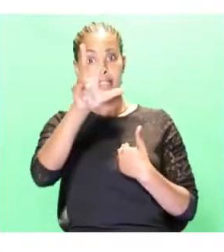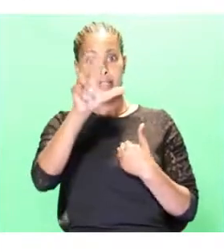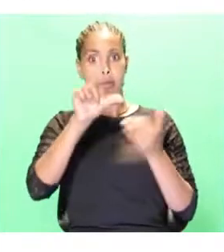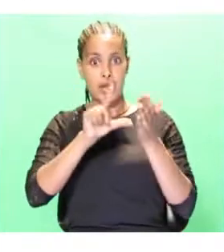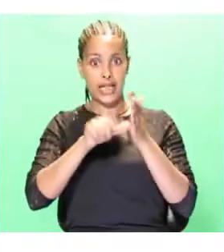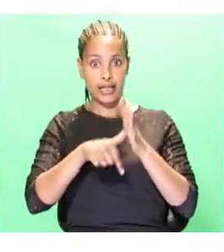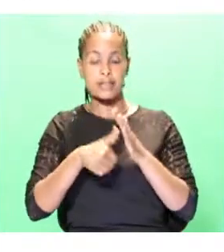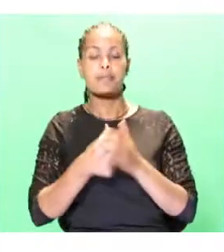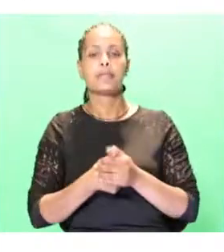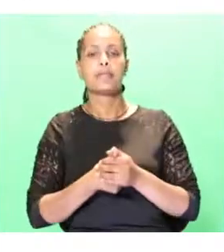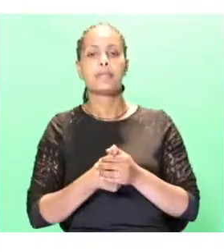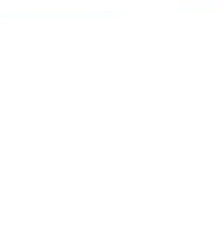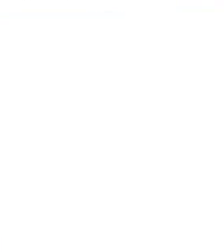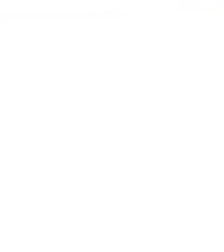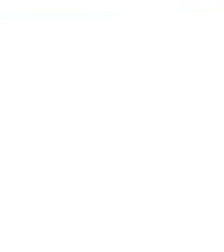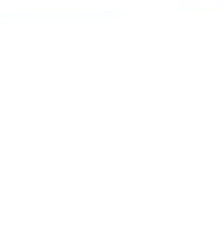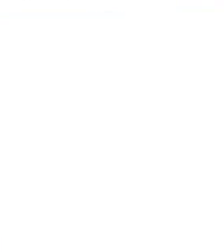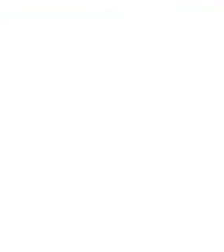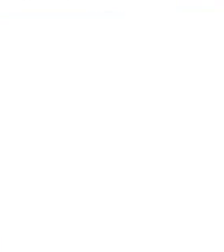minutes.